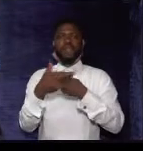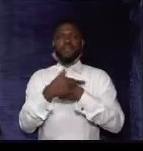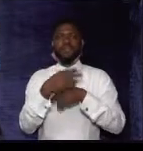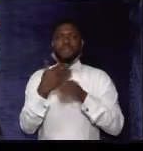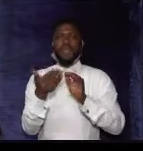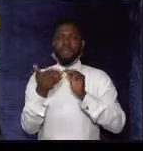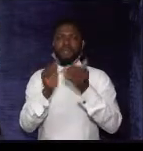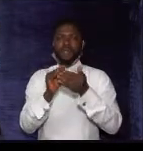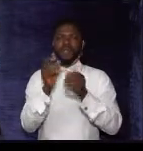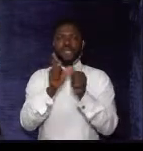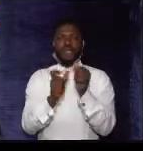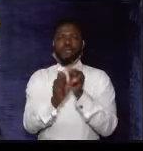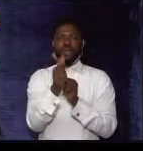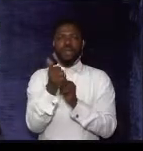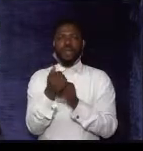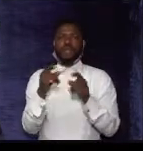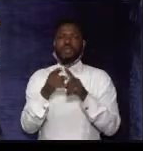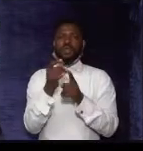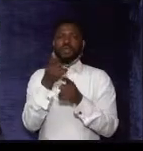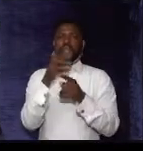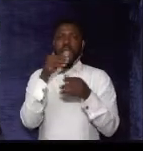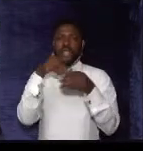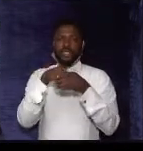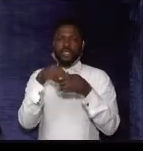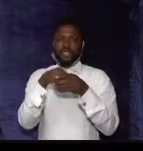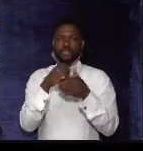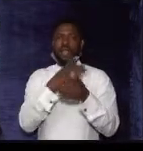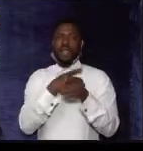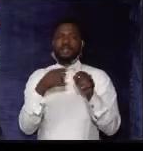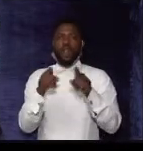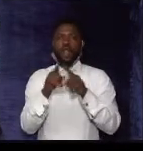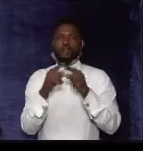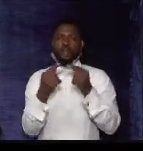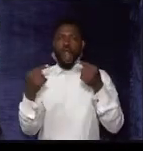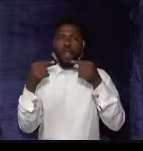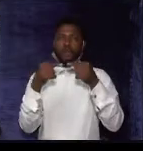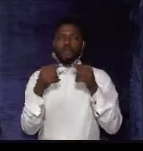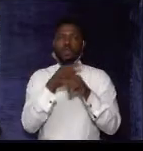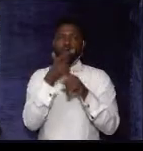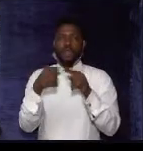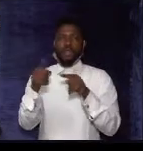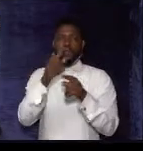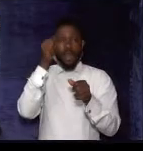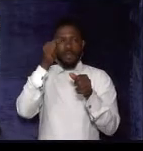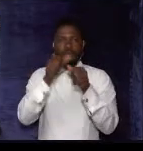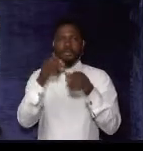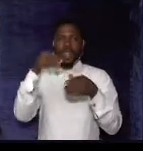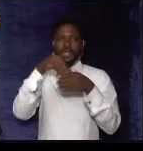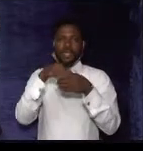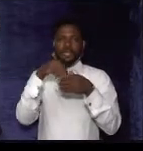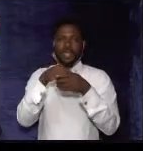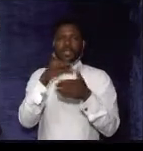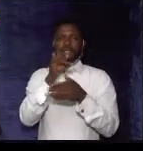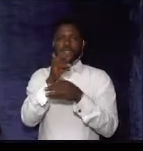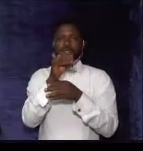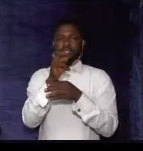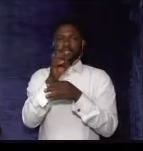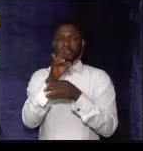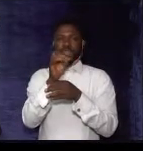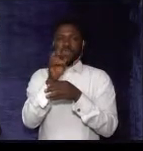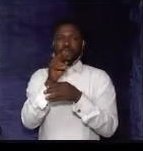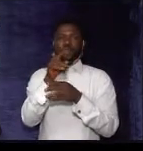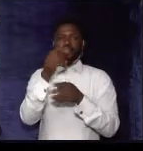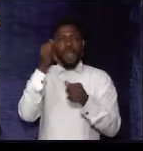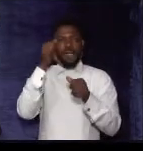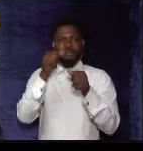of them are inside and they are facing each other. So they are interior and they are also opposite. So when you remember inside,